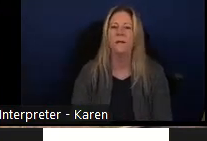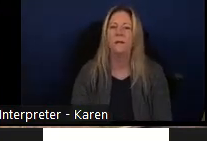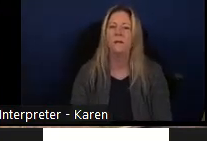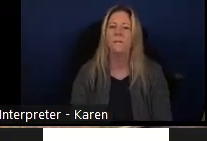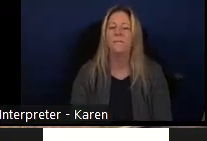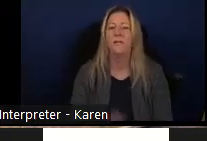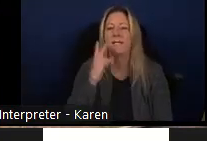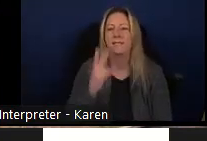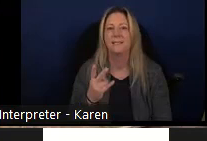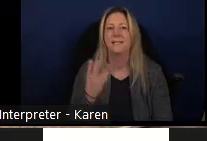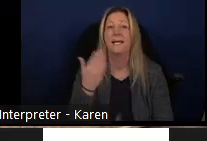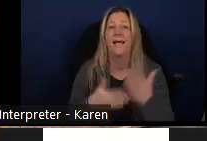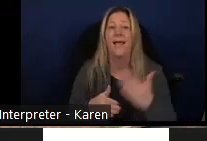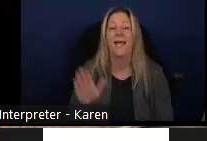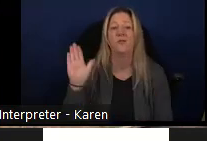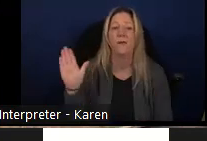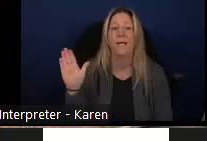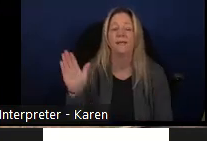we have a hand raised.